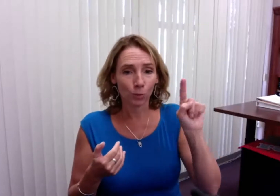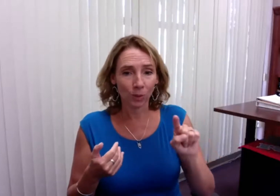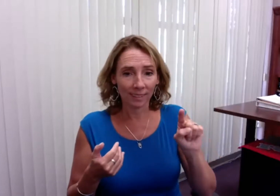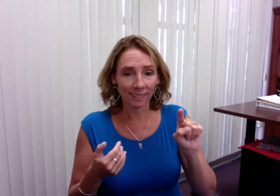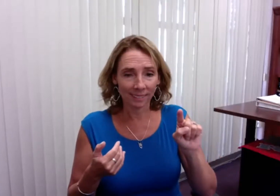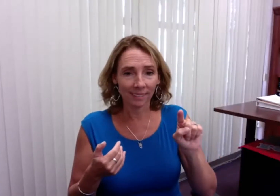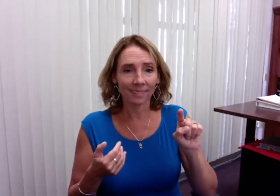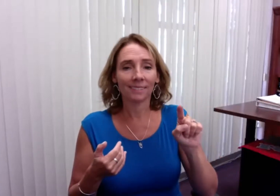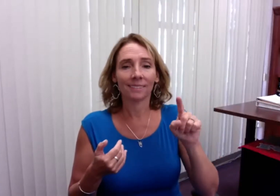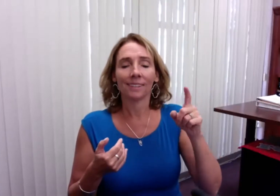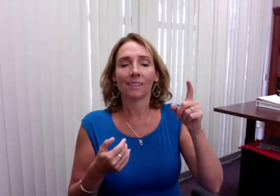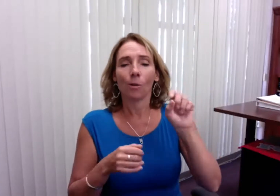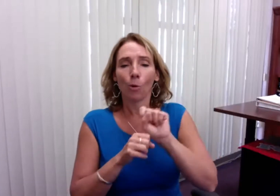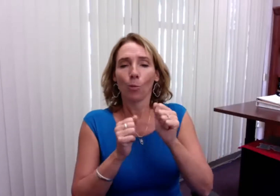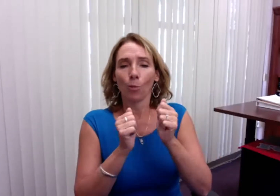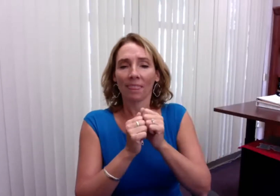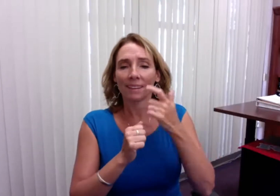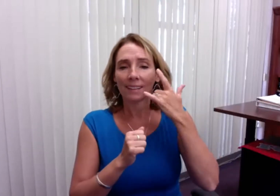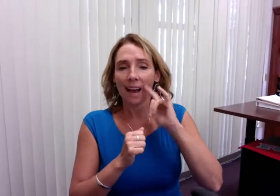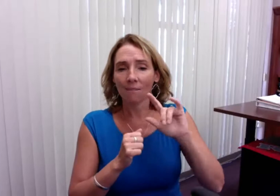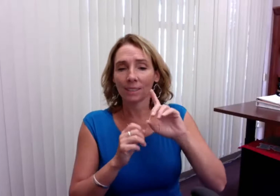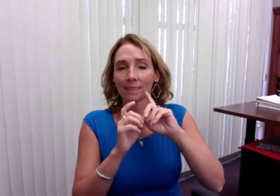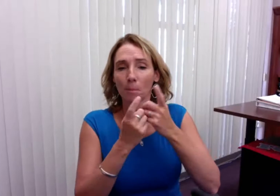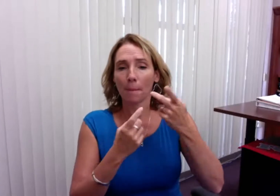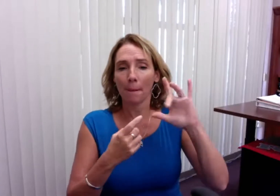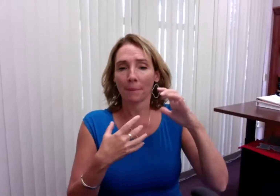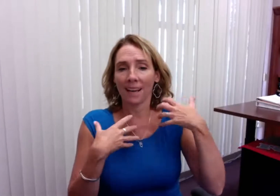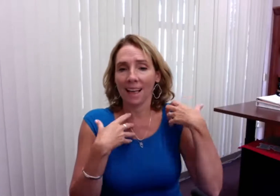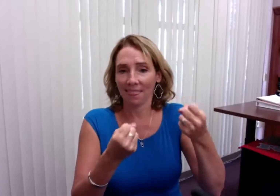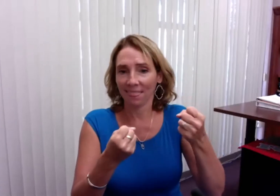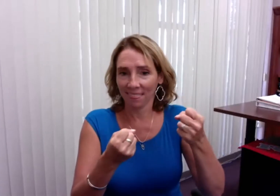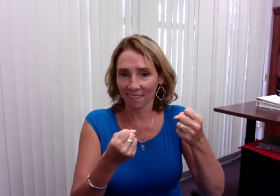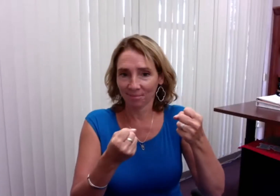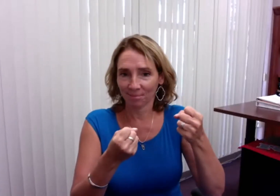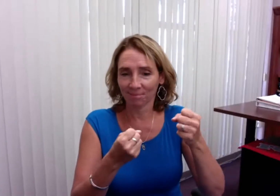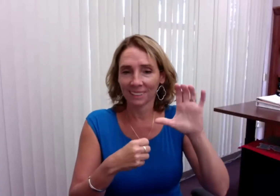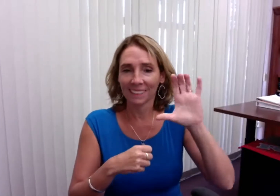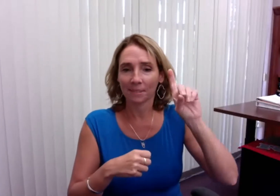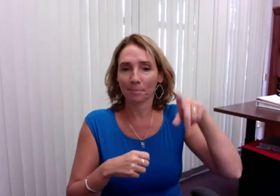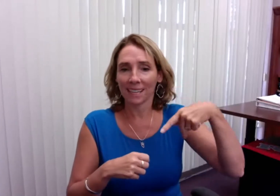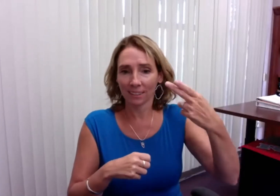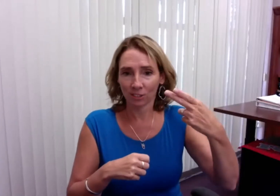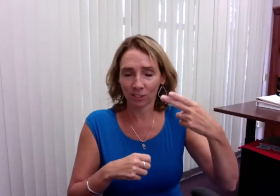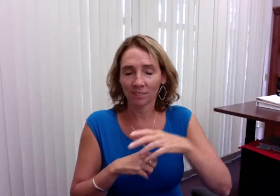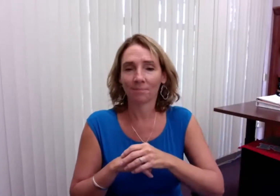right, so let's welcome Jackie Cruz, and she works for California Department of Public